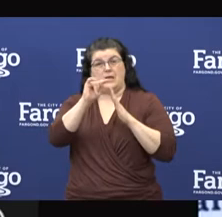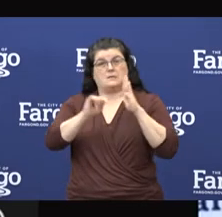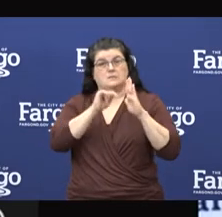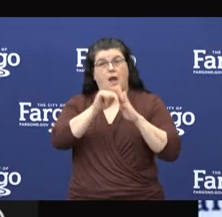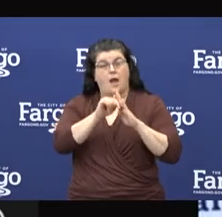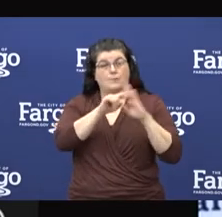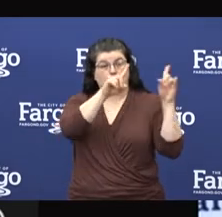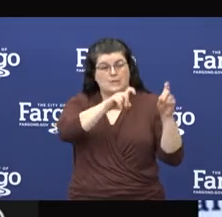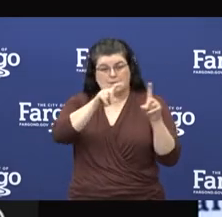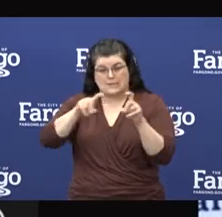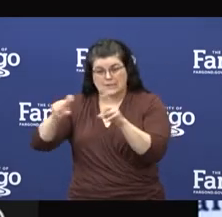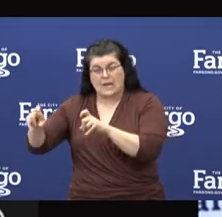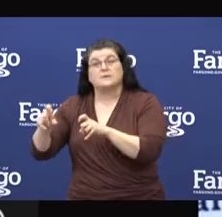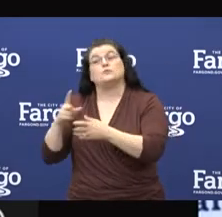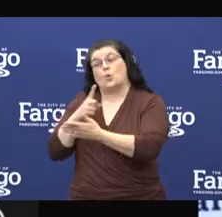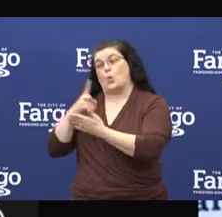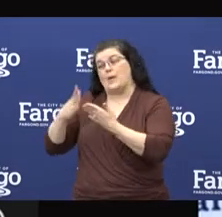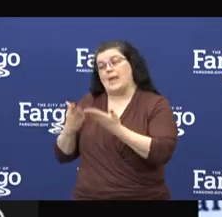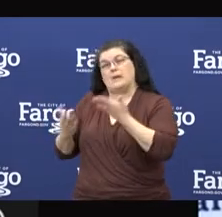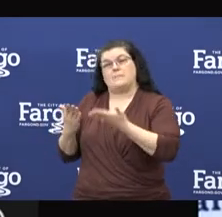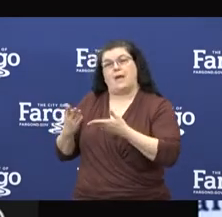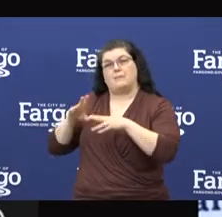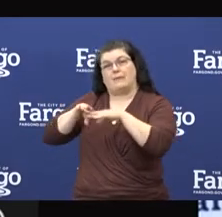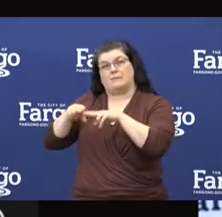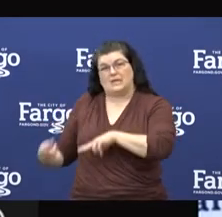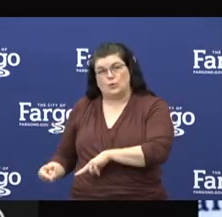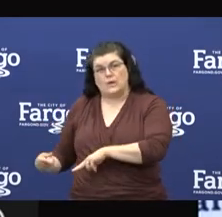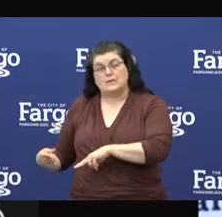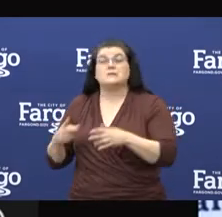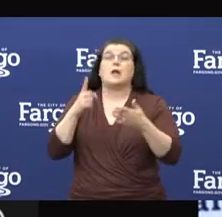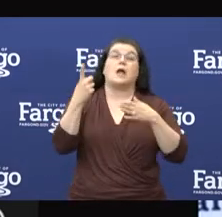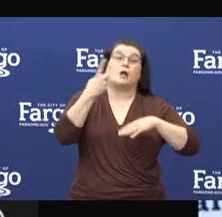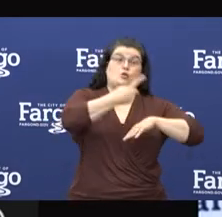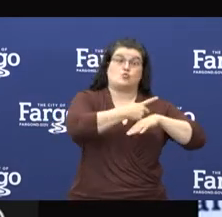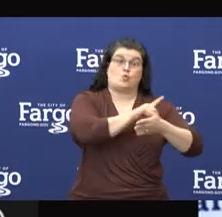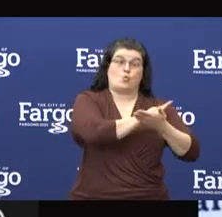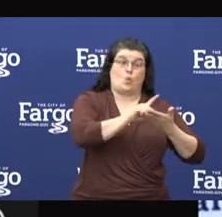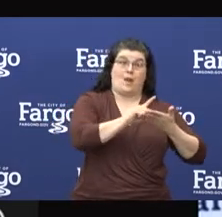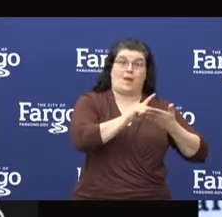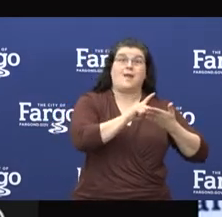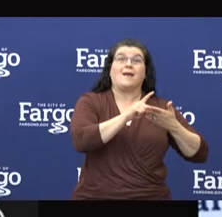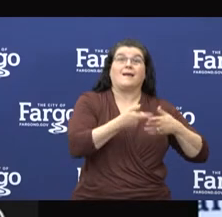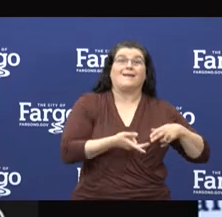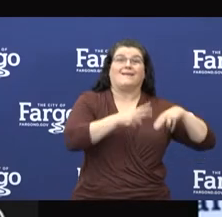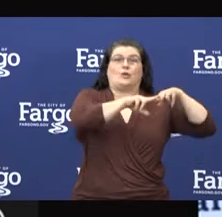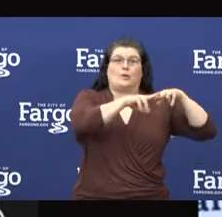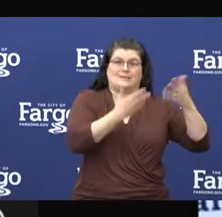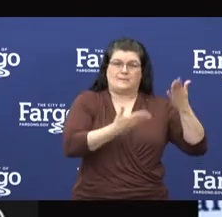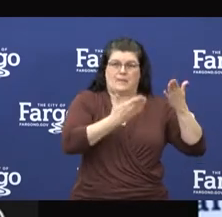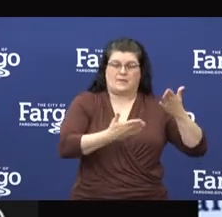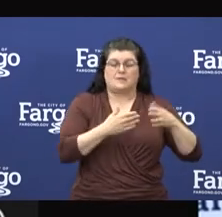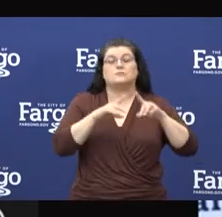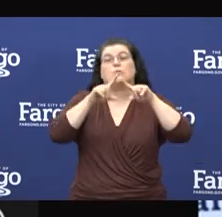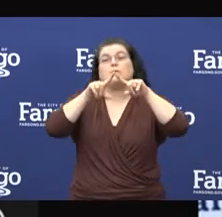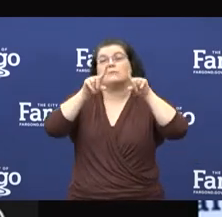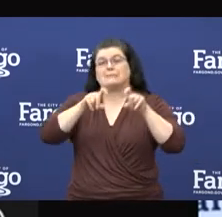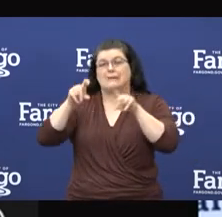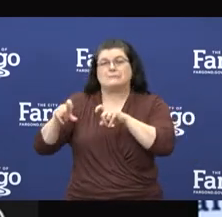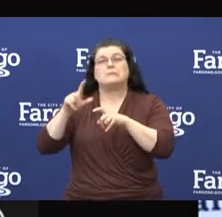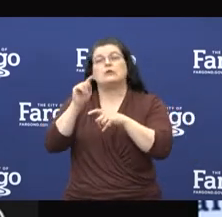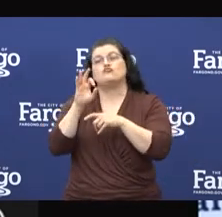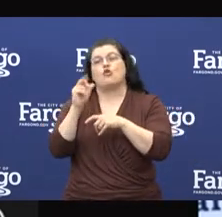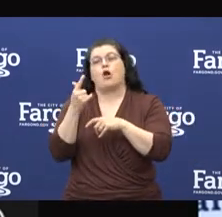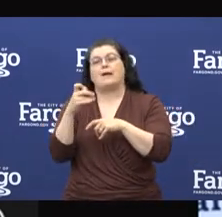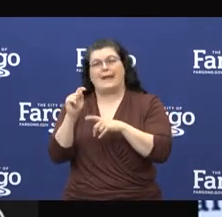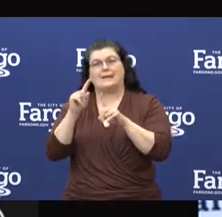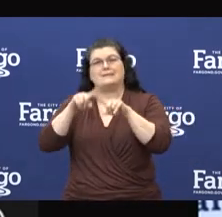numbers reported over the weekends may be lower and weekdays may be higher. We may add in weekend targeted testing based on need.